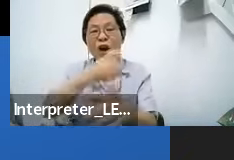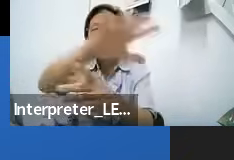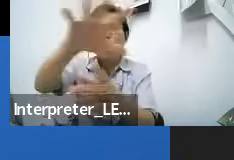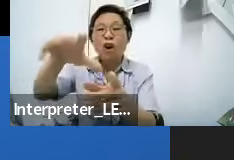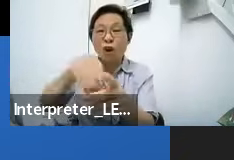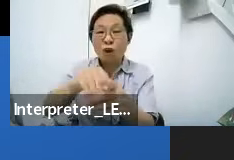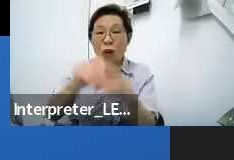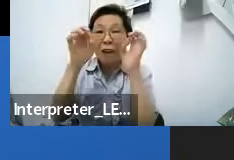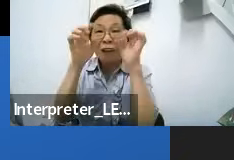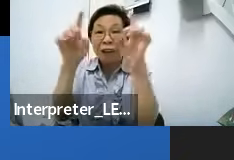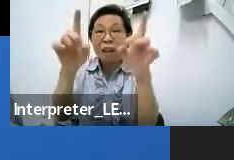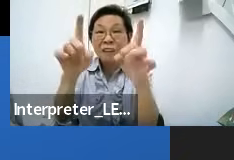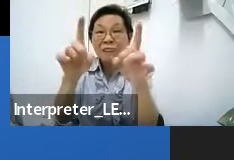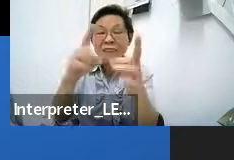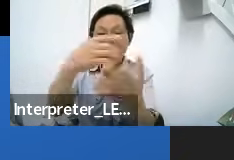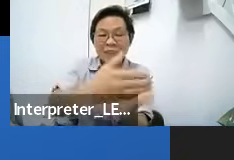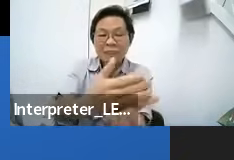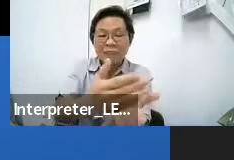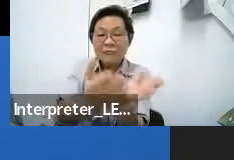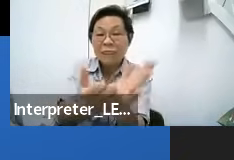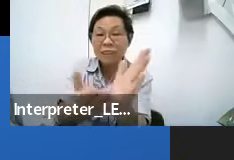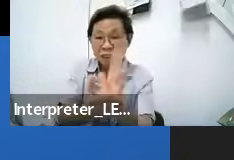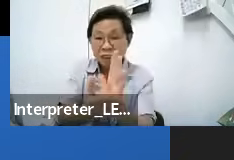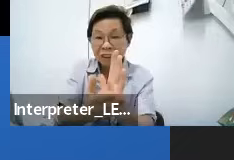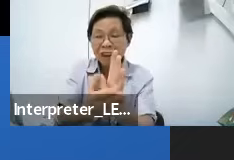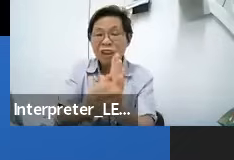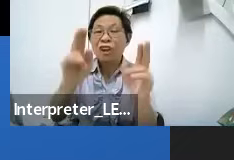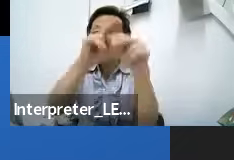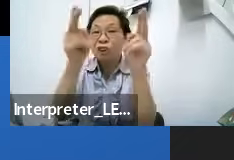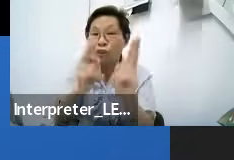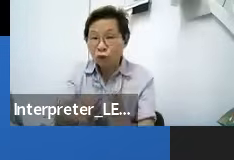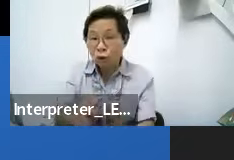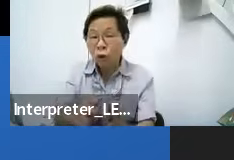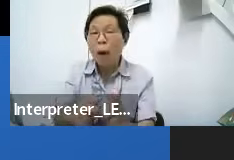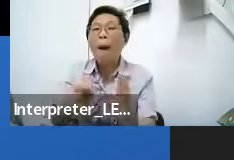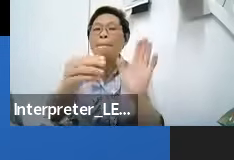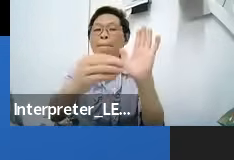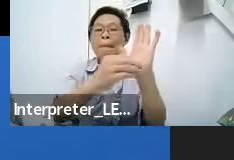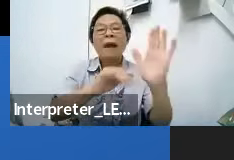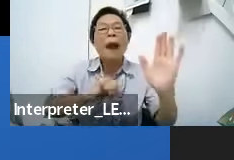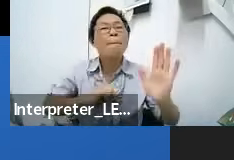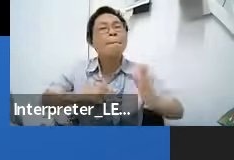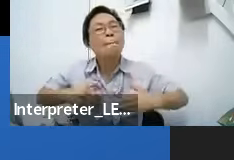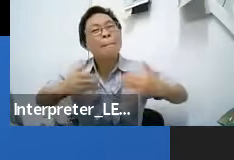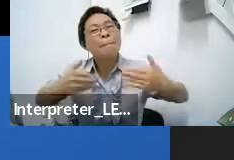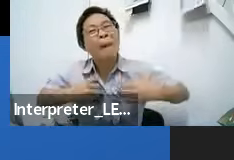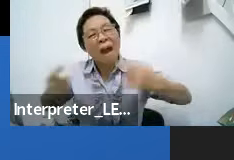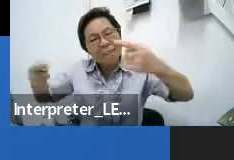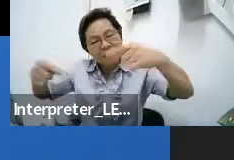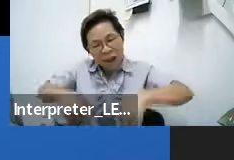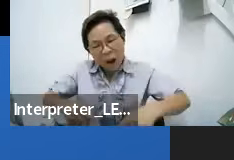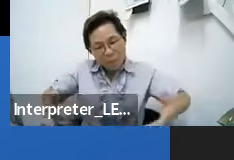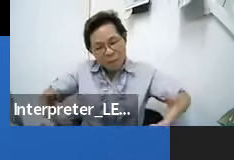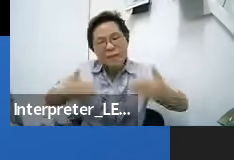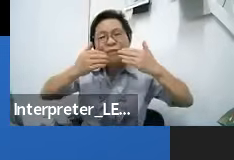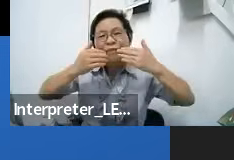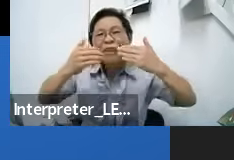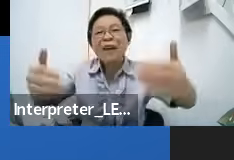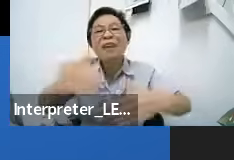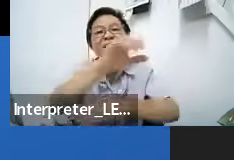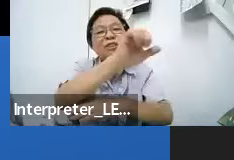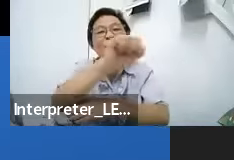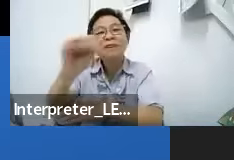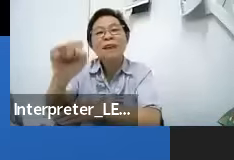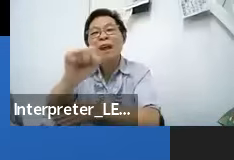Quality Education section of UNESCO Regional Office in Bangkok, and I'm very pleased to be here today. So thank you, Simeo Sen and